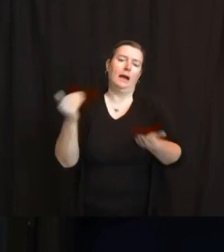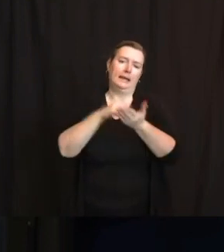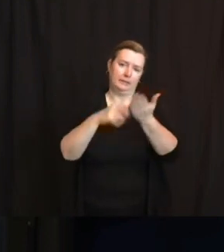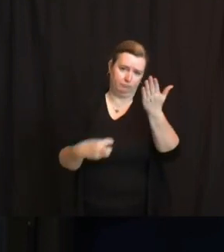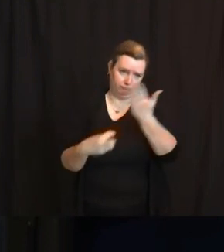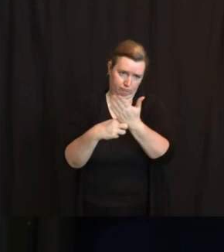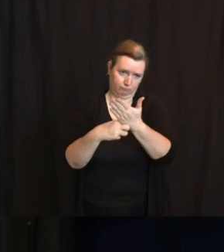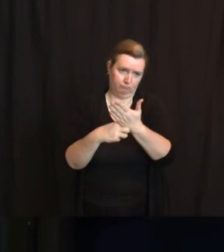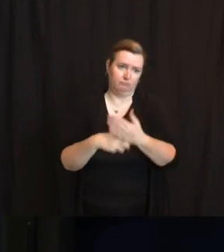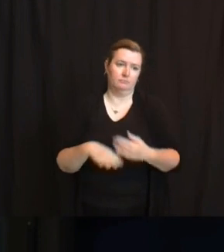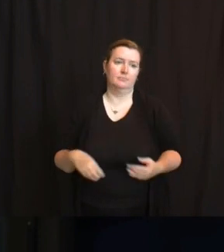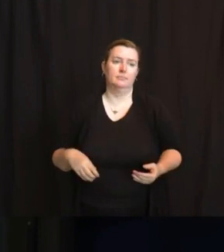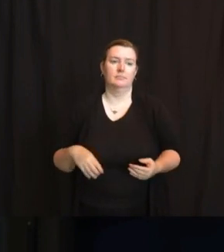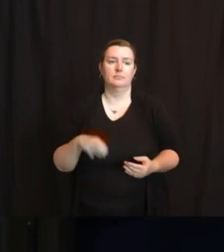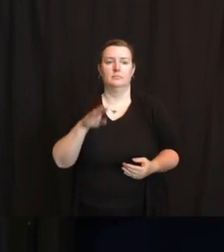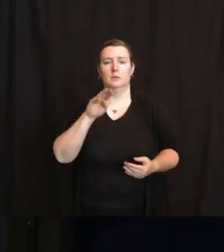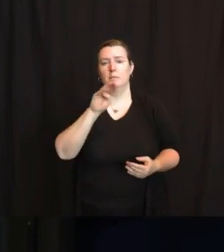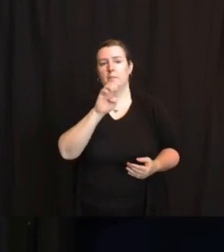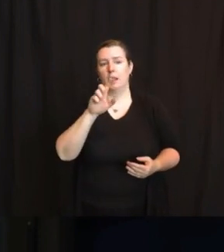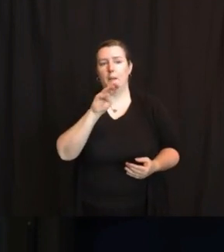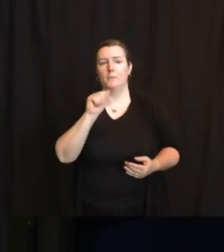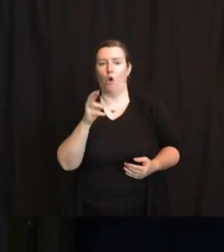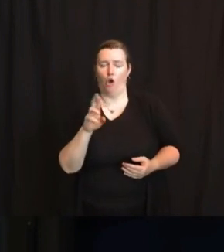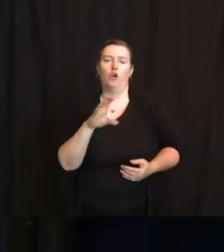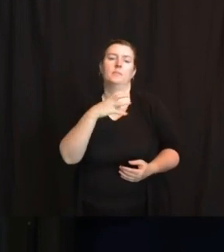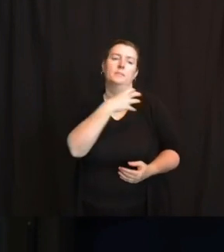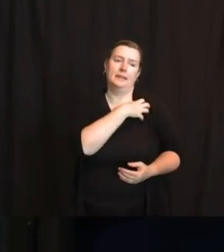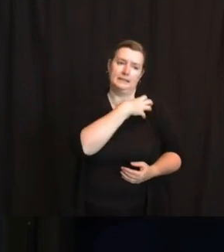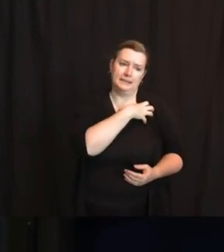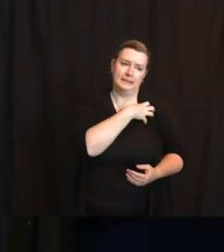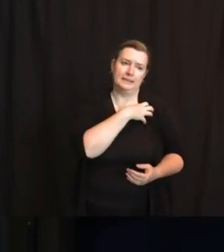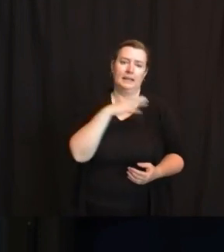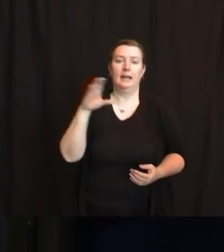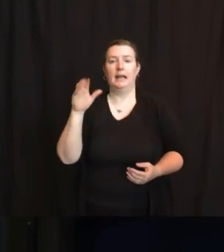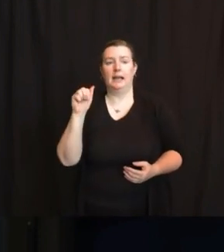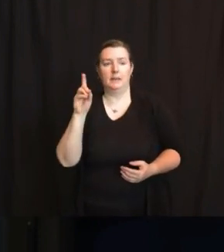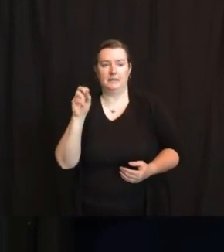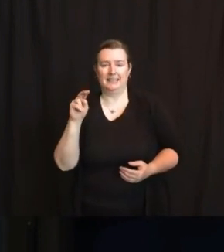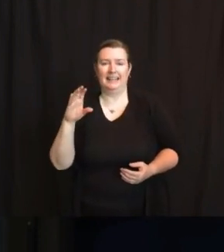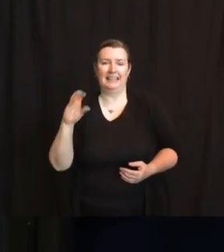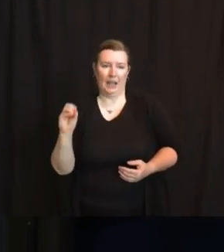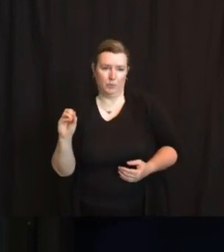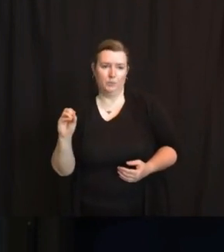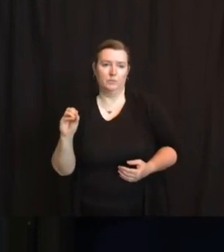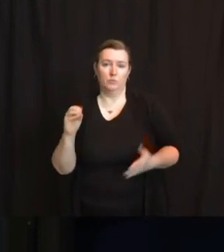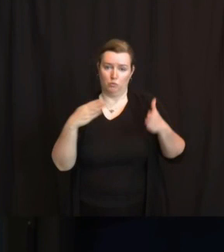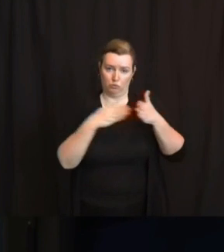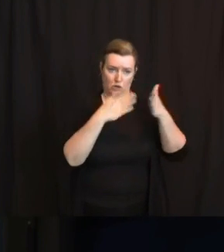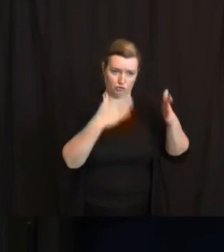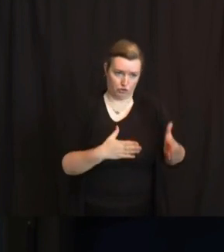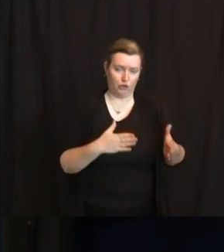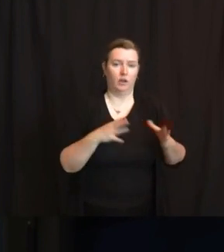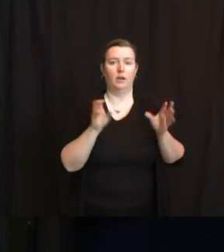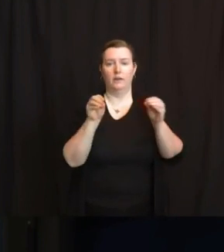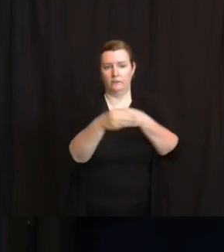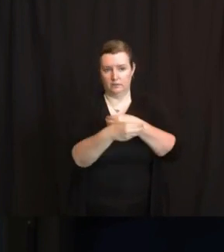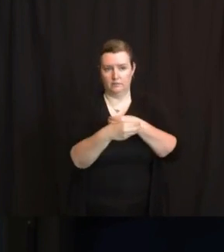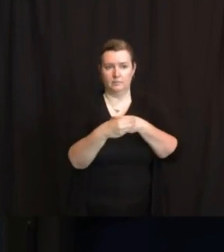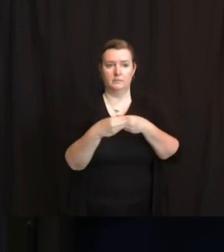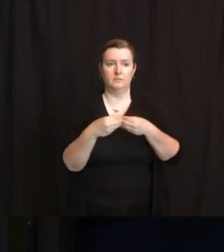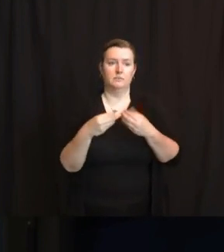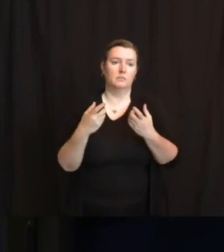Department and Camden County Prosecutor's Office are looking into whether additional charges against the patrons are going to